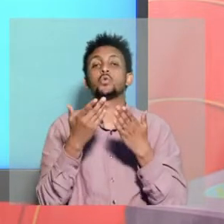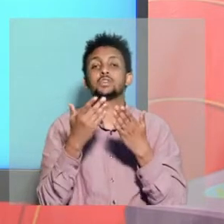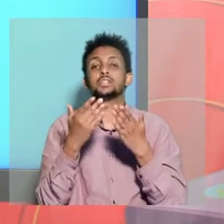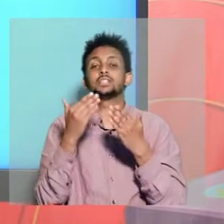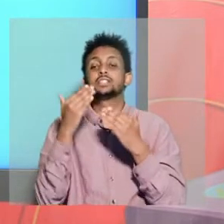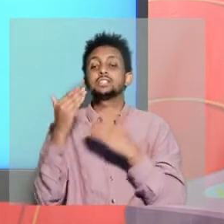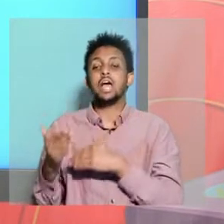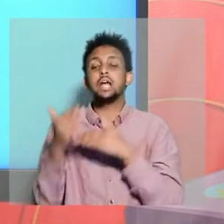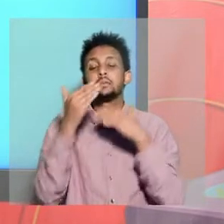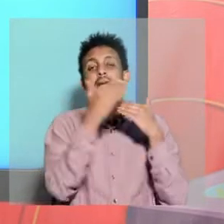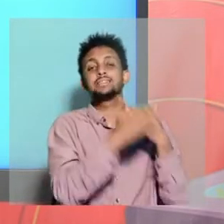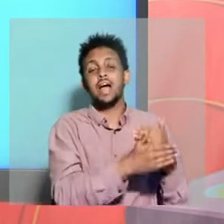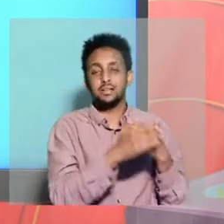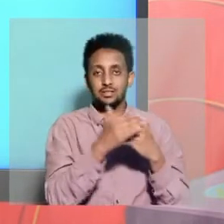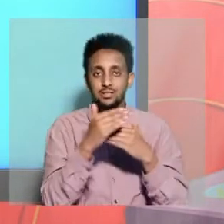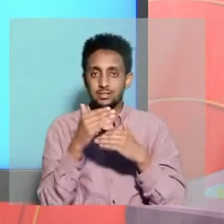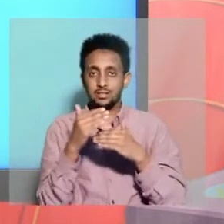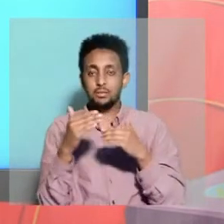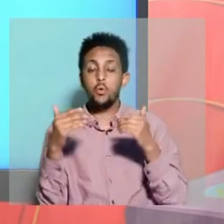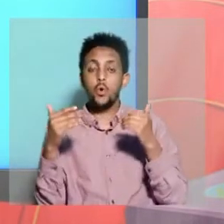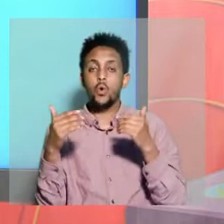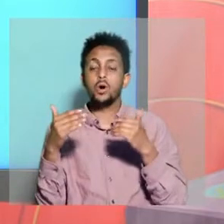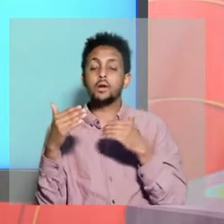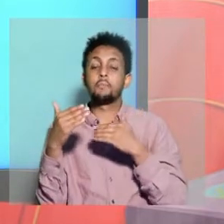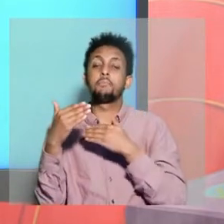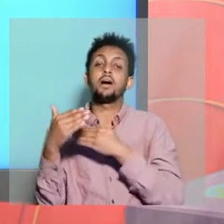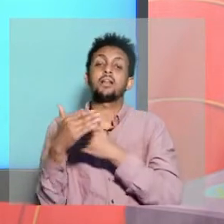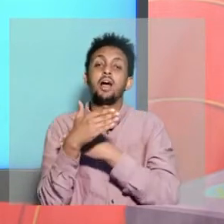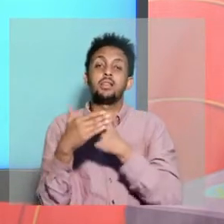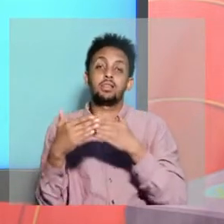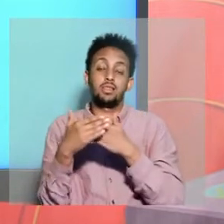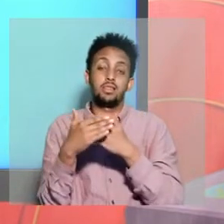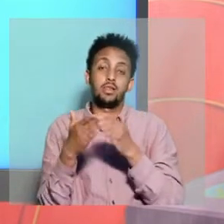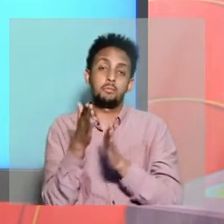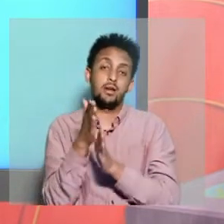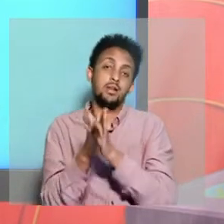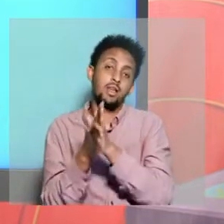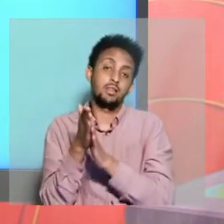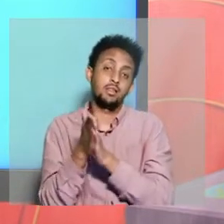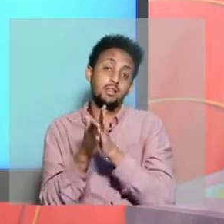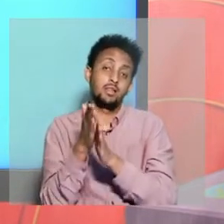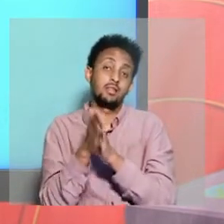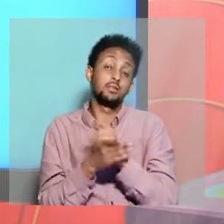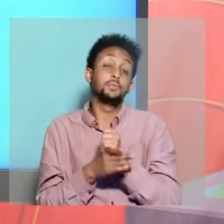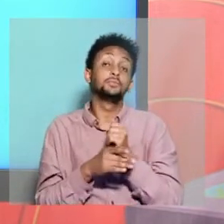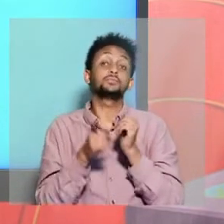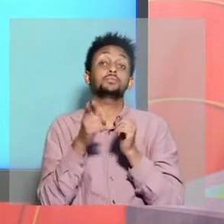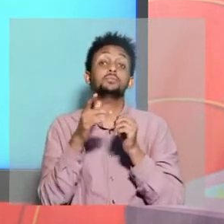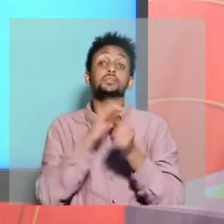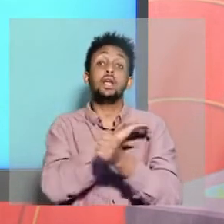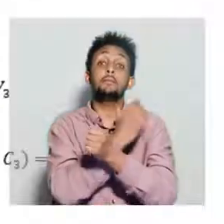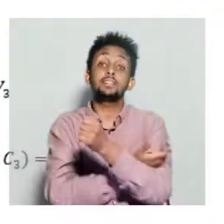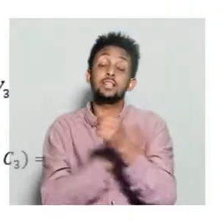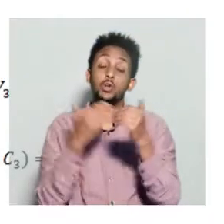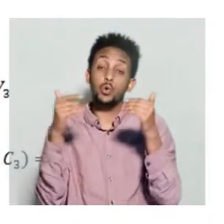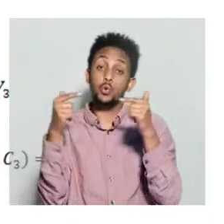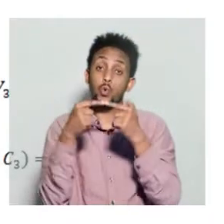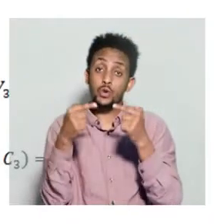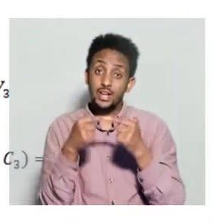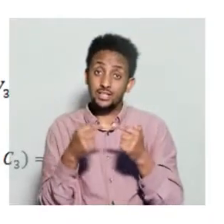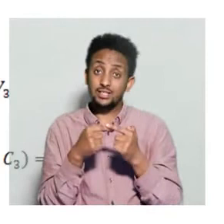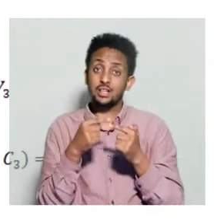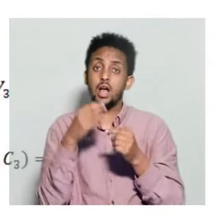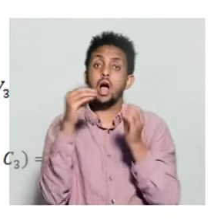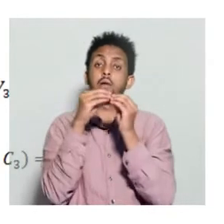side by side connection or known to be parallel combinations of capacitors. As capacitors are connected,